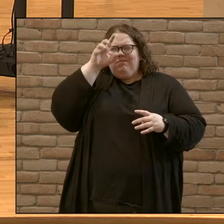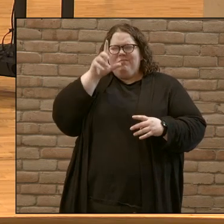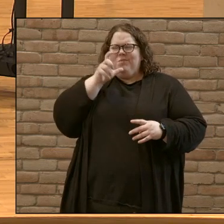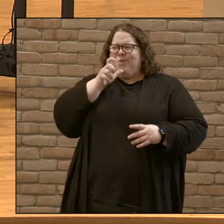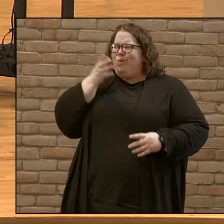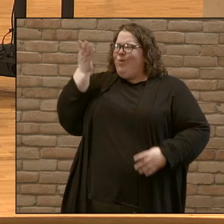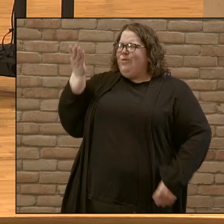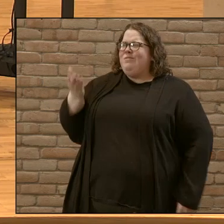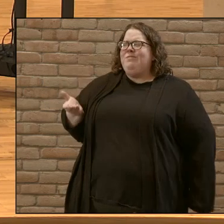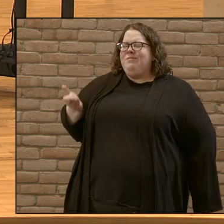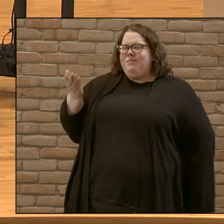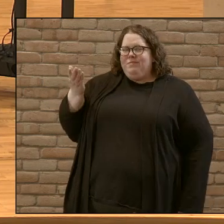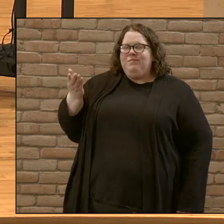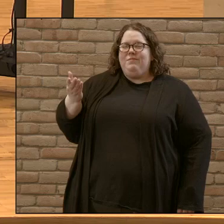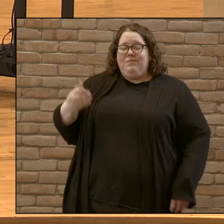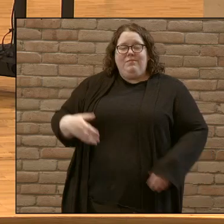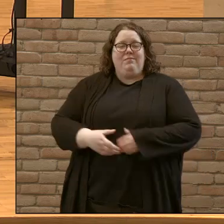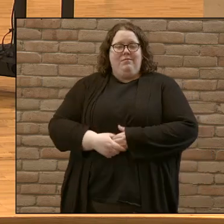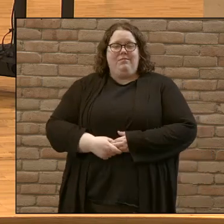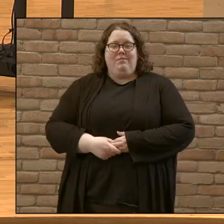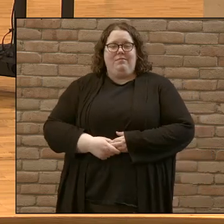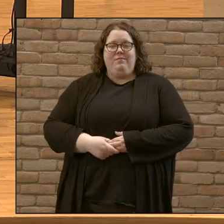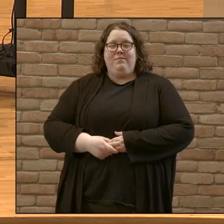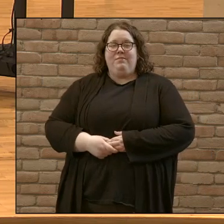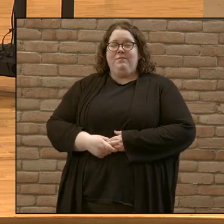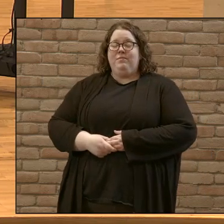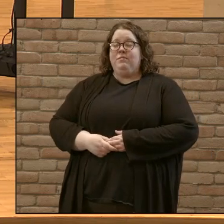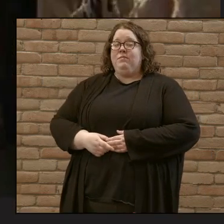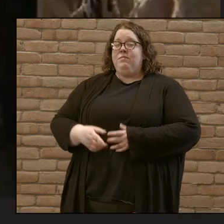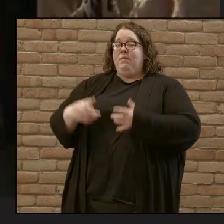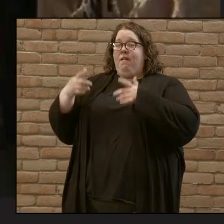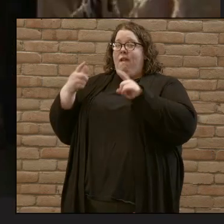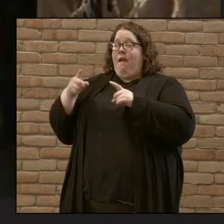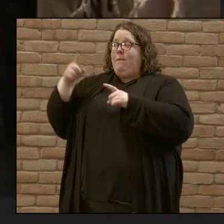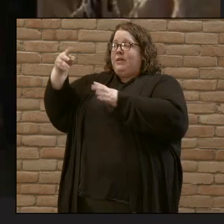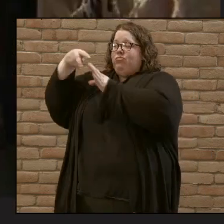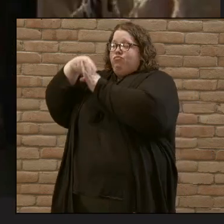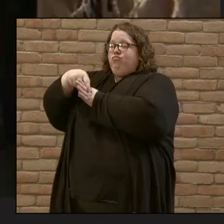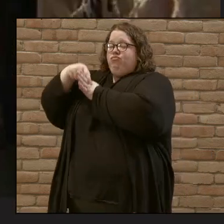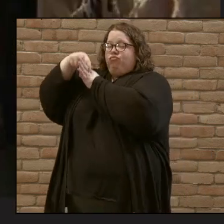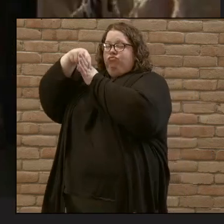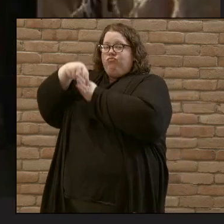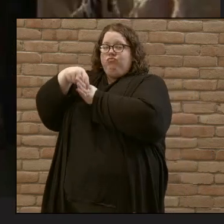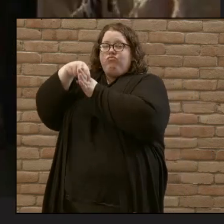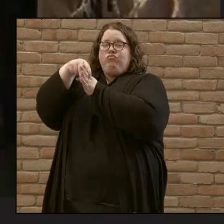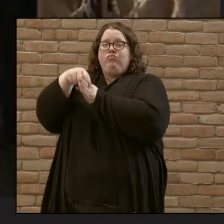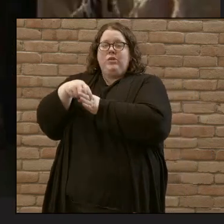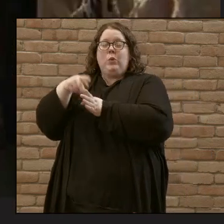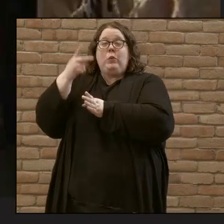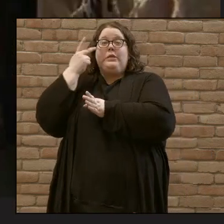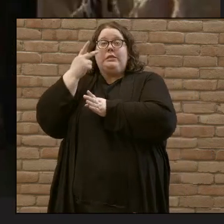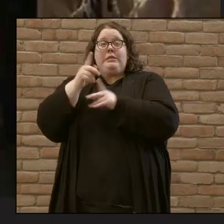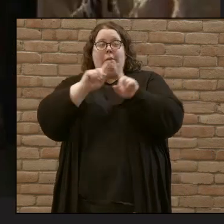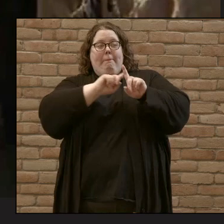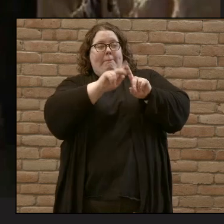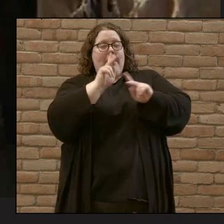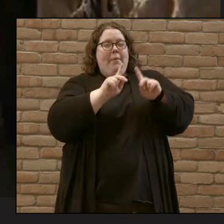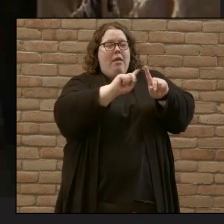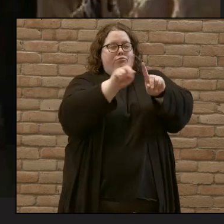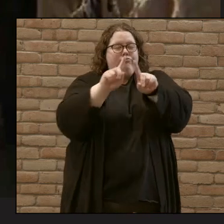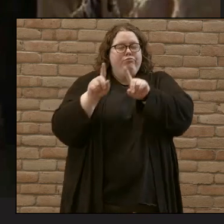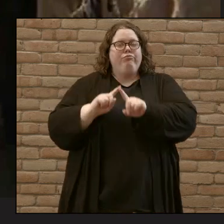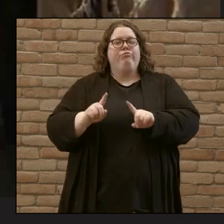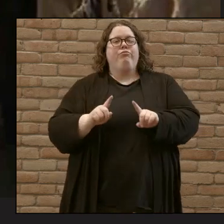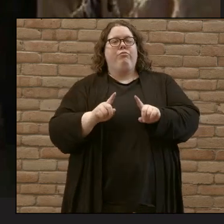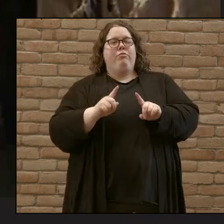man? And as Jesus enters in, we see people cutting down palm branches, laying